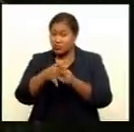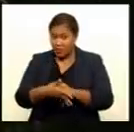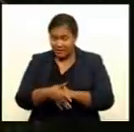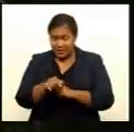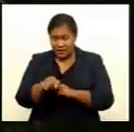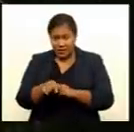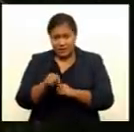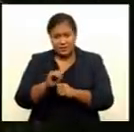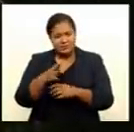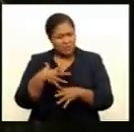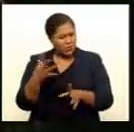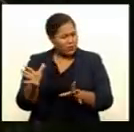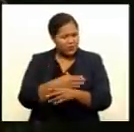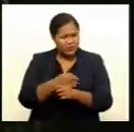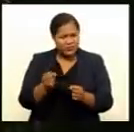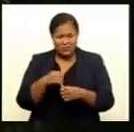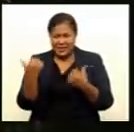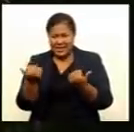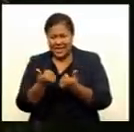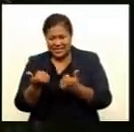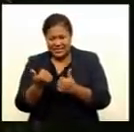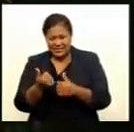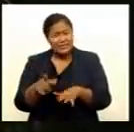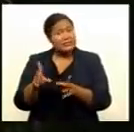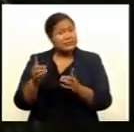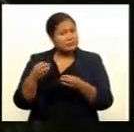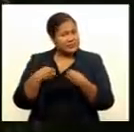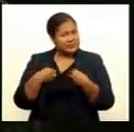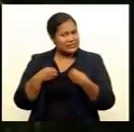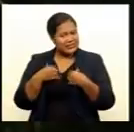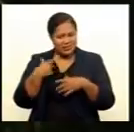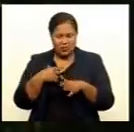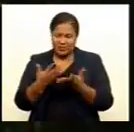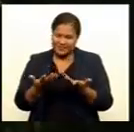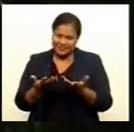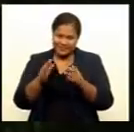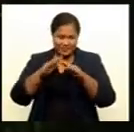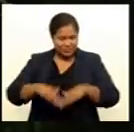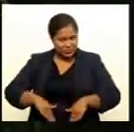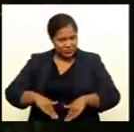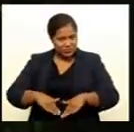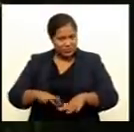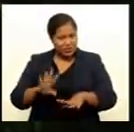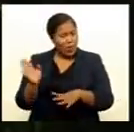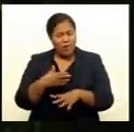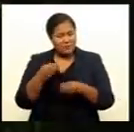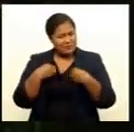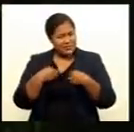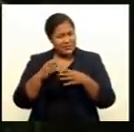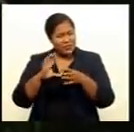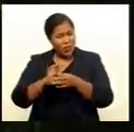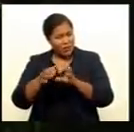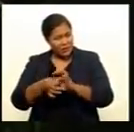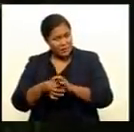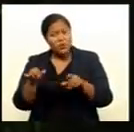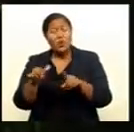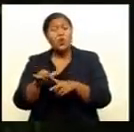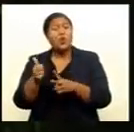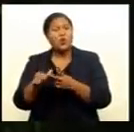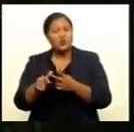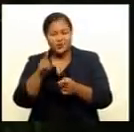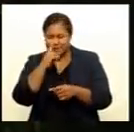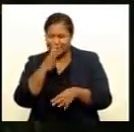pandemic has affected a lot of businesses, stopping them dead in its tracks, also affecting a lot of business owners as well as Fijians employed